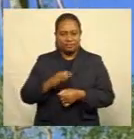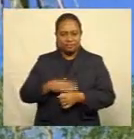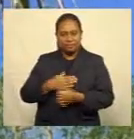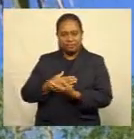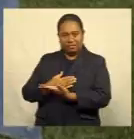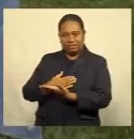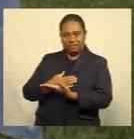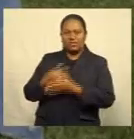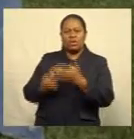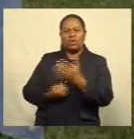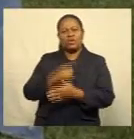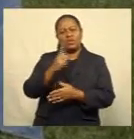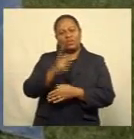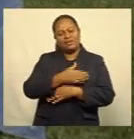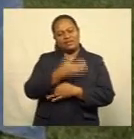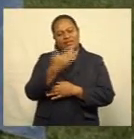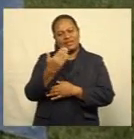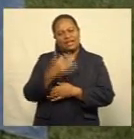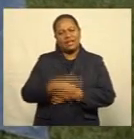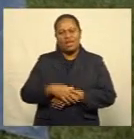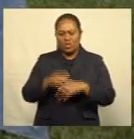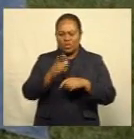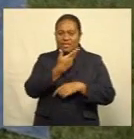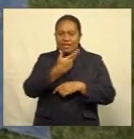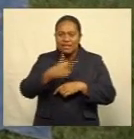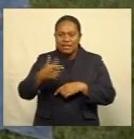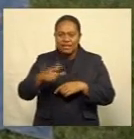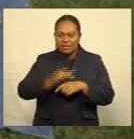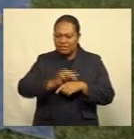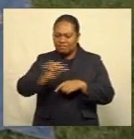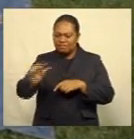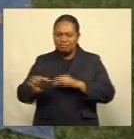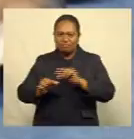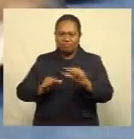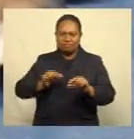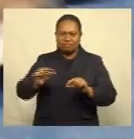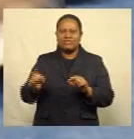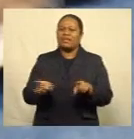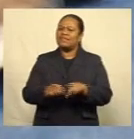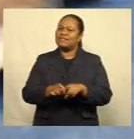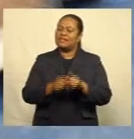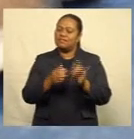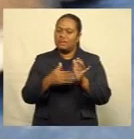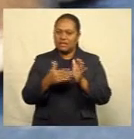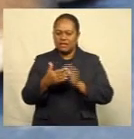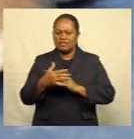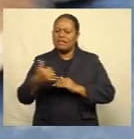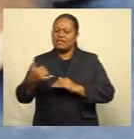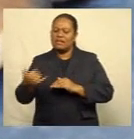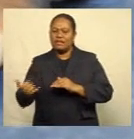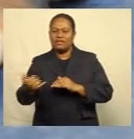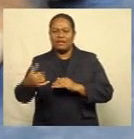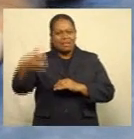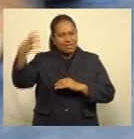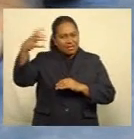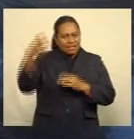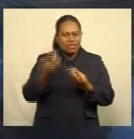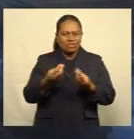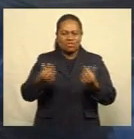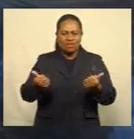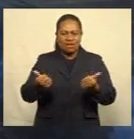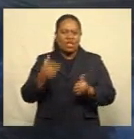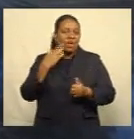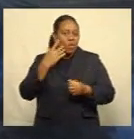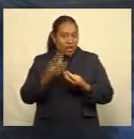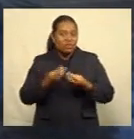a day. The withered pandanus leaves are collected, cut into similar sizes and left in the sun to dry. Once dried, the process